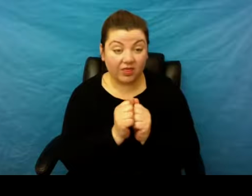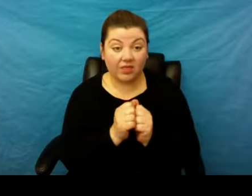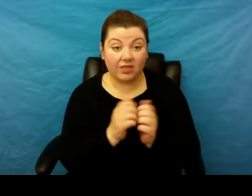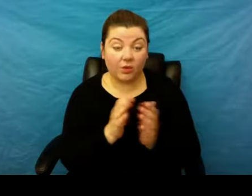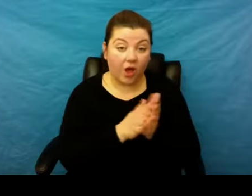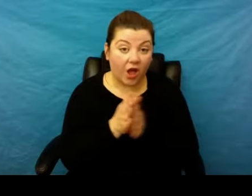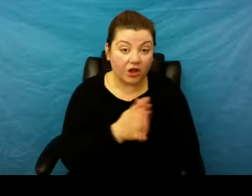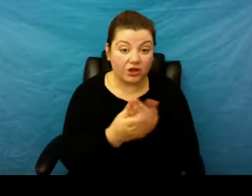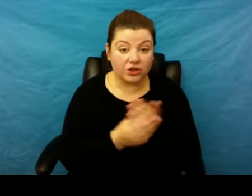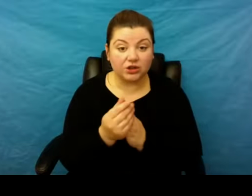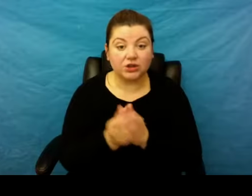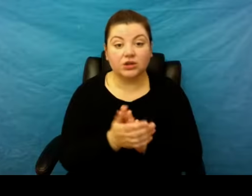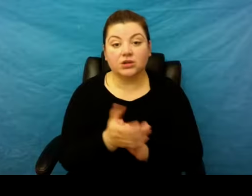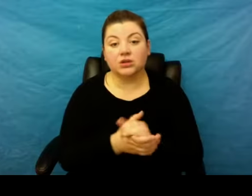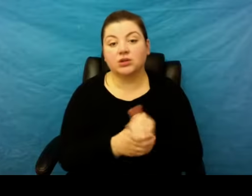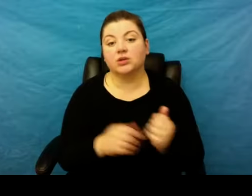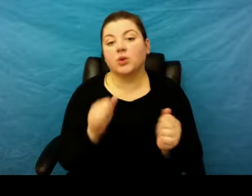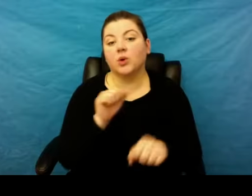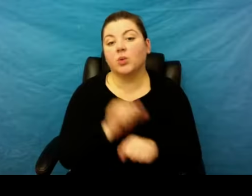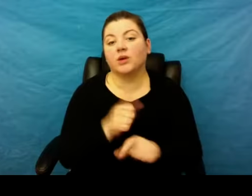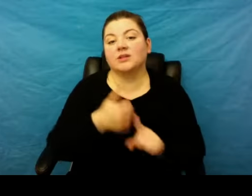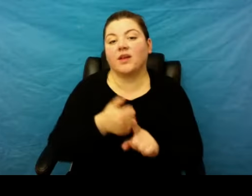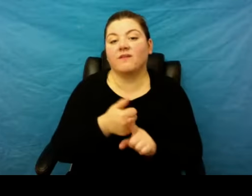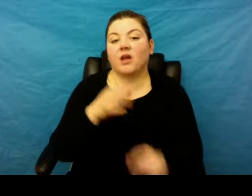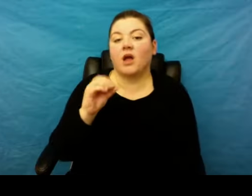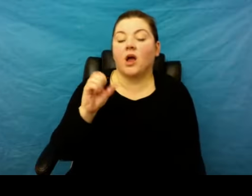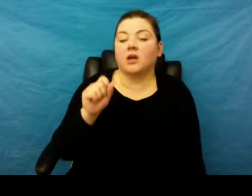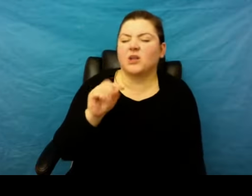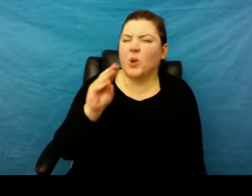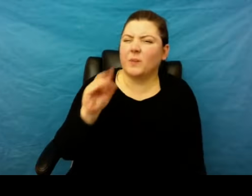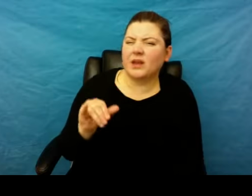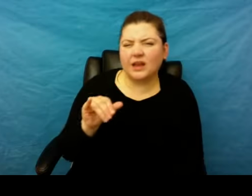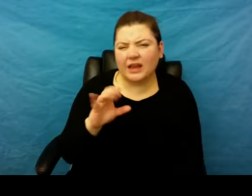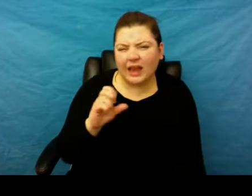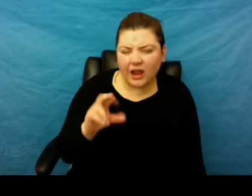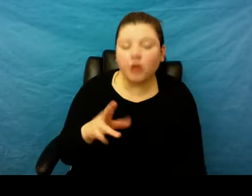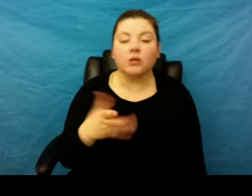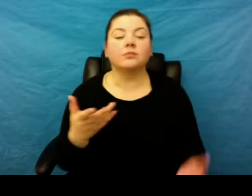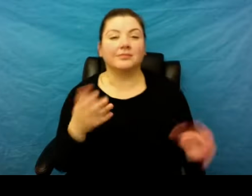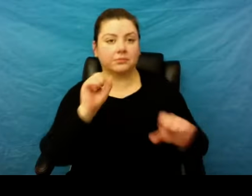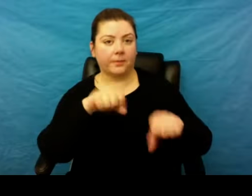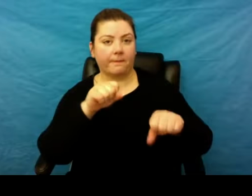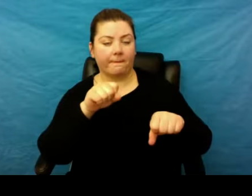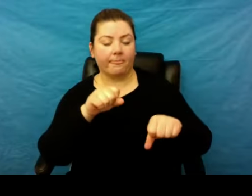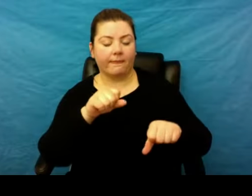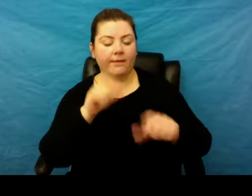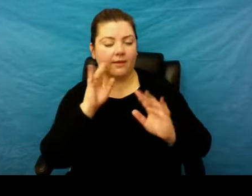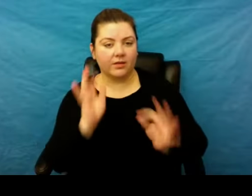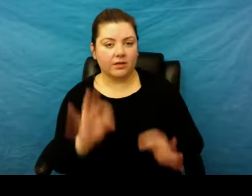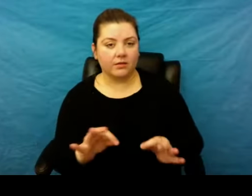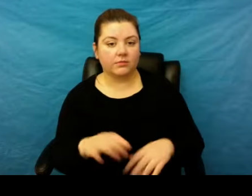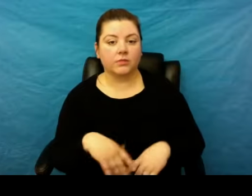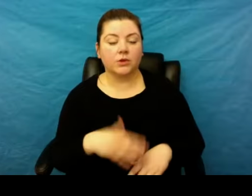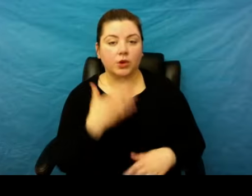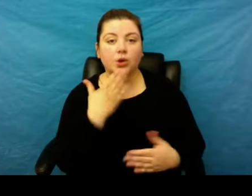in wound and ostomy care. Ostomy? Yeah, absolutely. I think that is the system that is